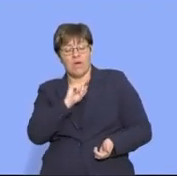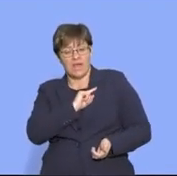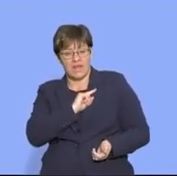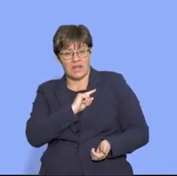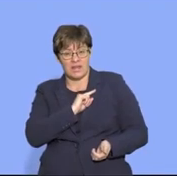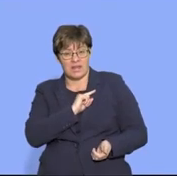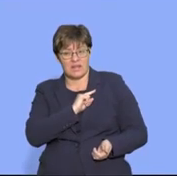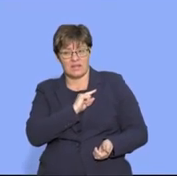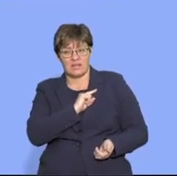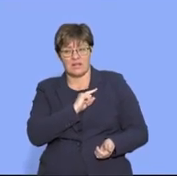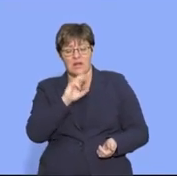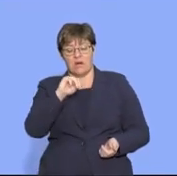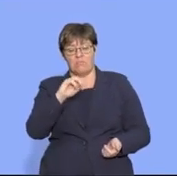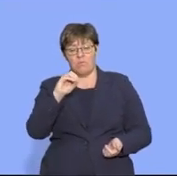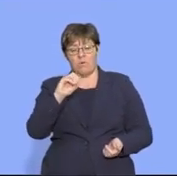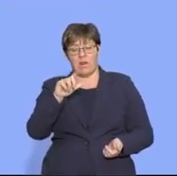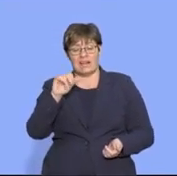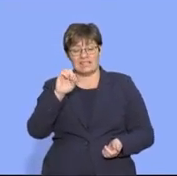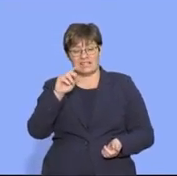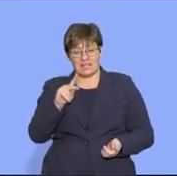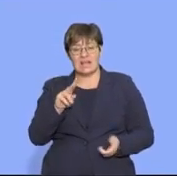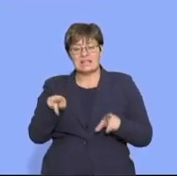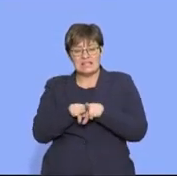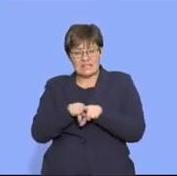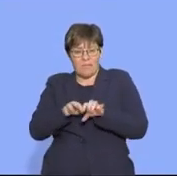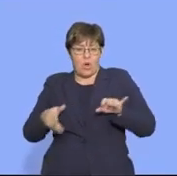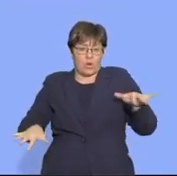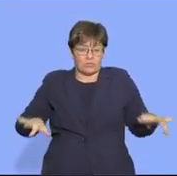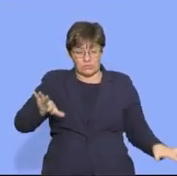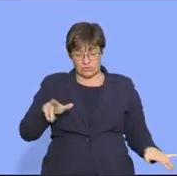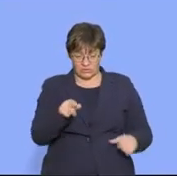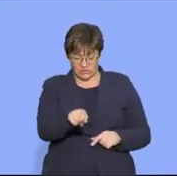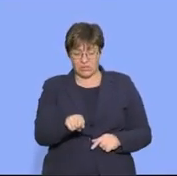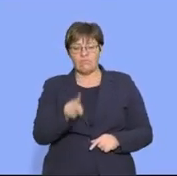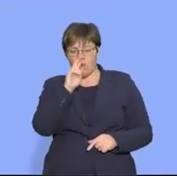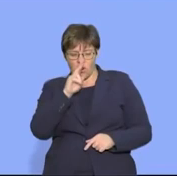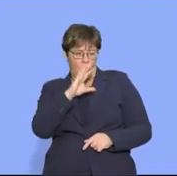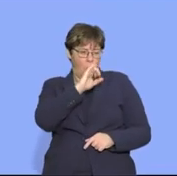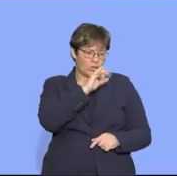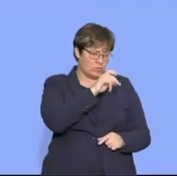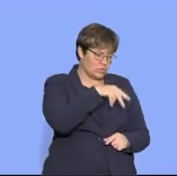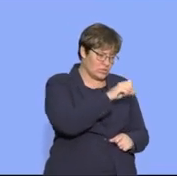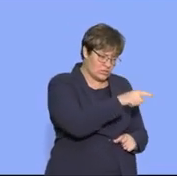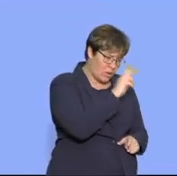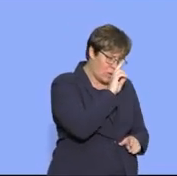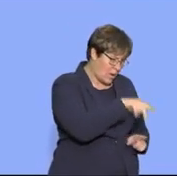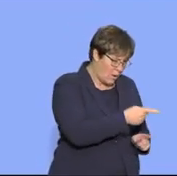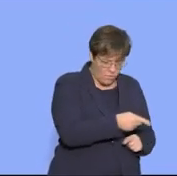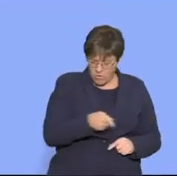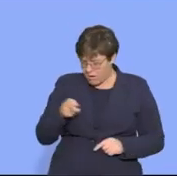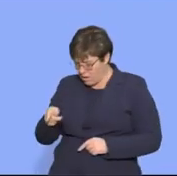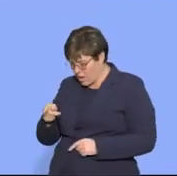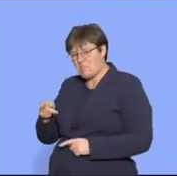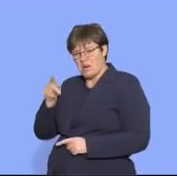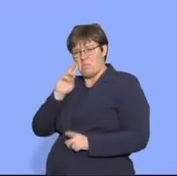But because they know that these mollusks were similar to octopus, they look at what an octopus looks